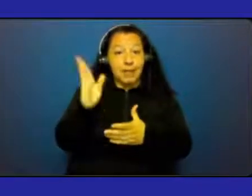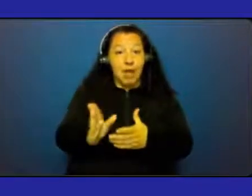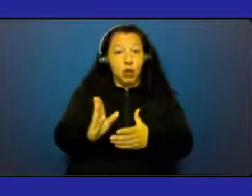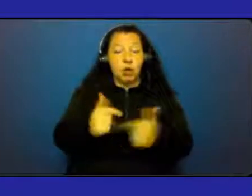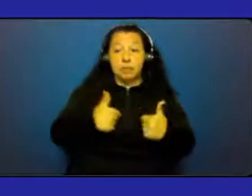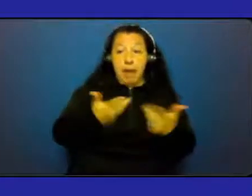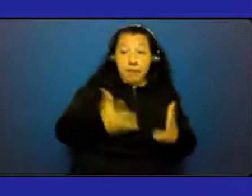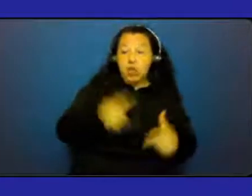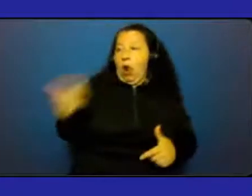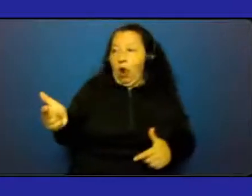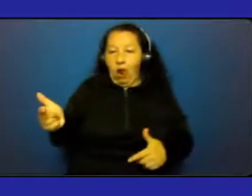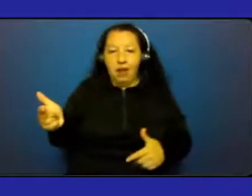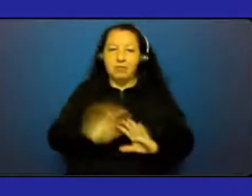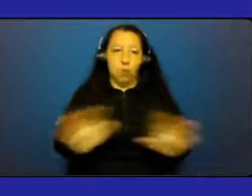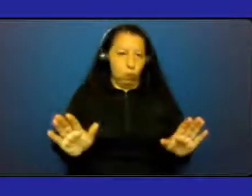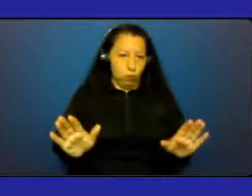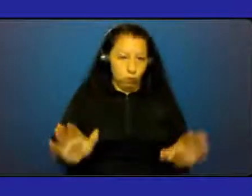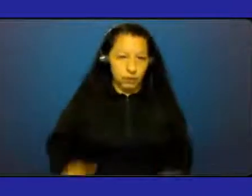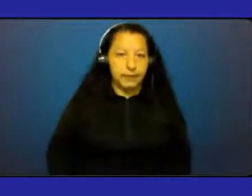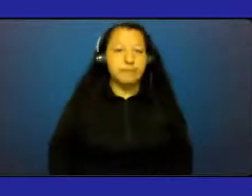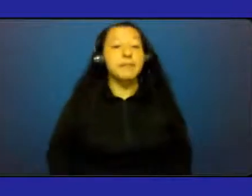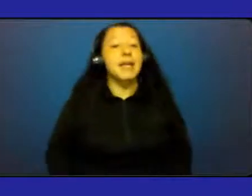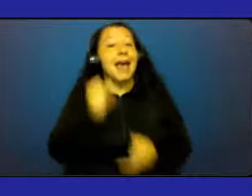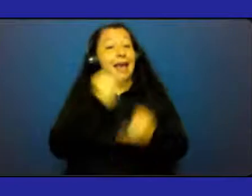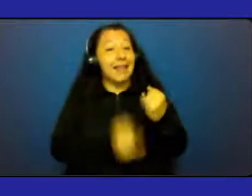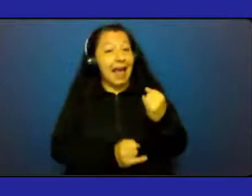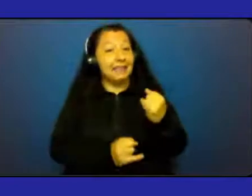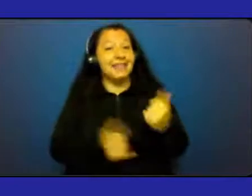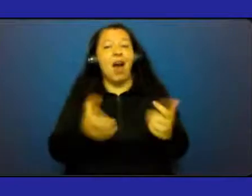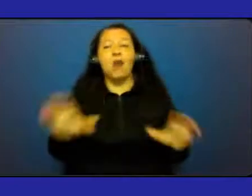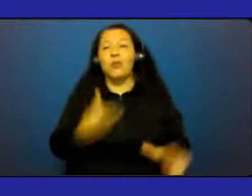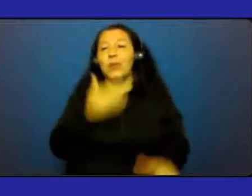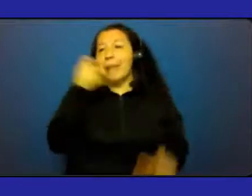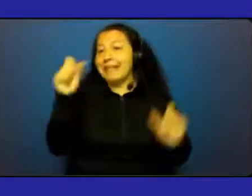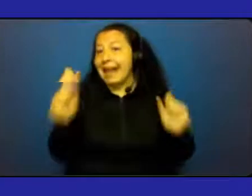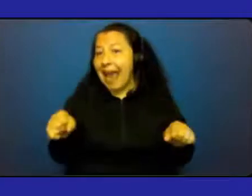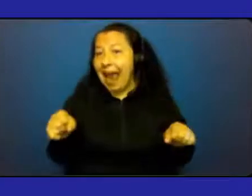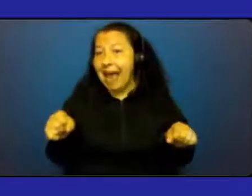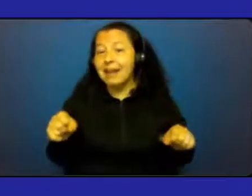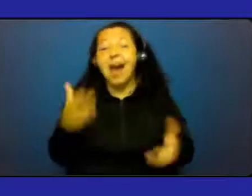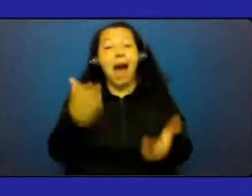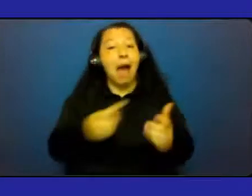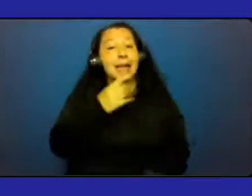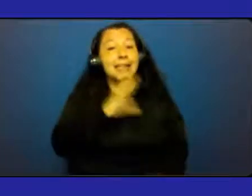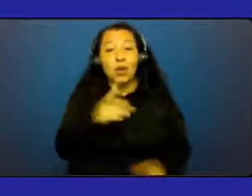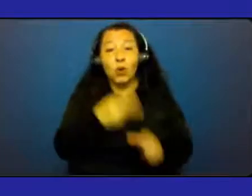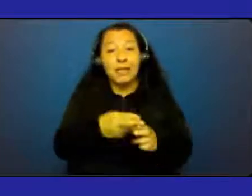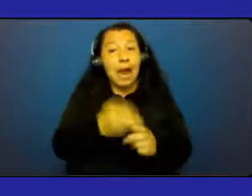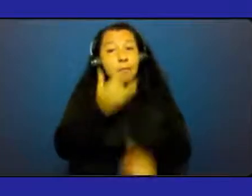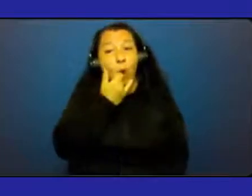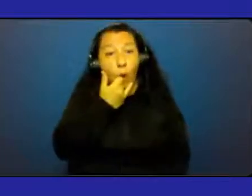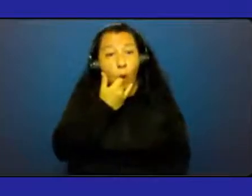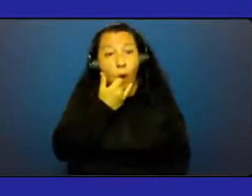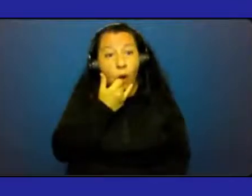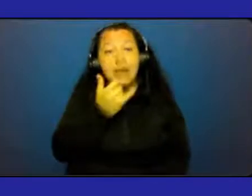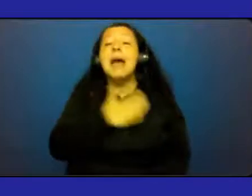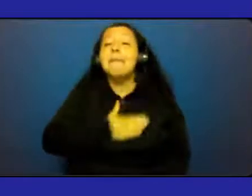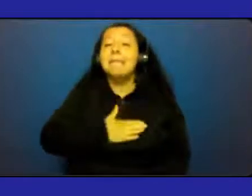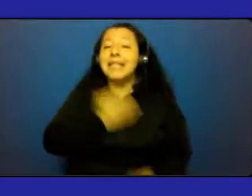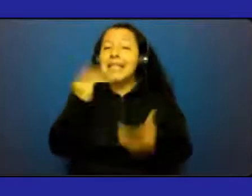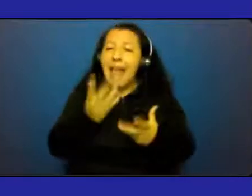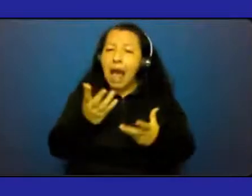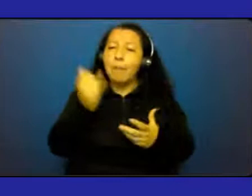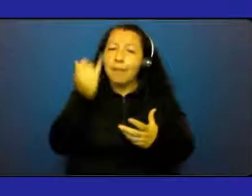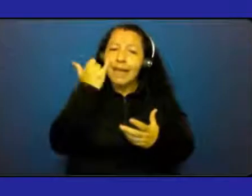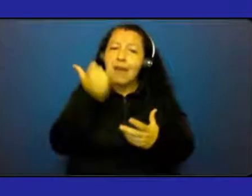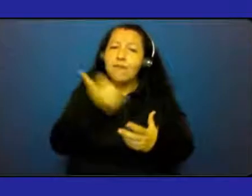Finally, although I try my best, I may mispronounce your name. Please correct me if I do so. I thank you for your participation, and